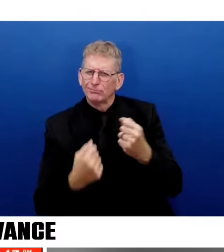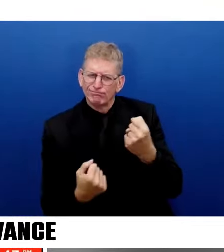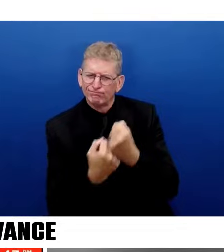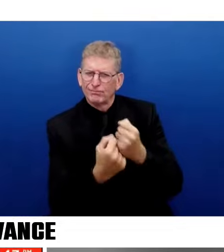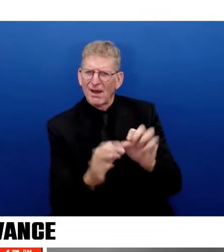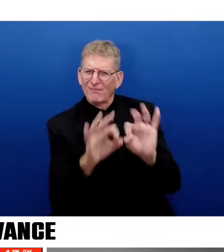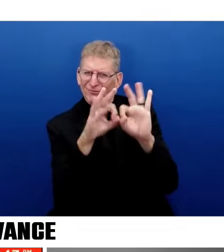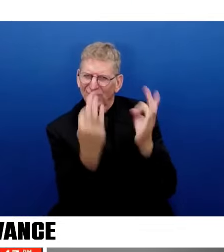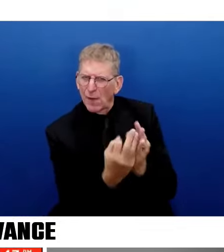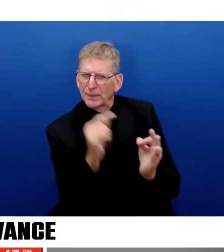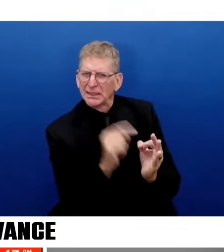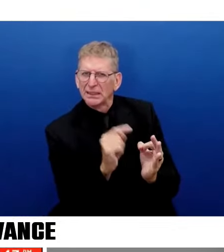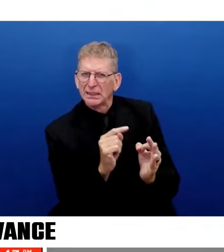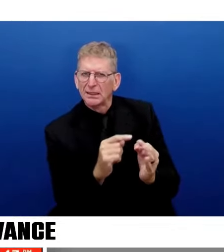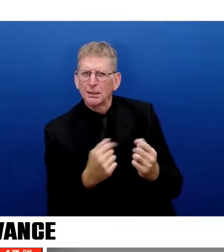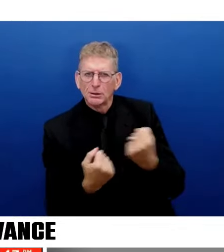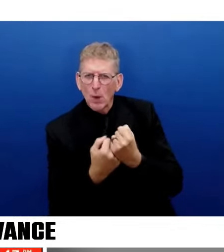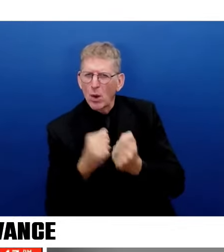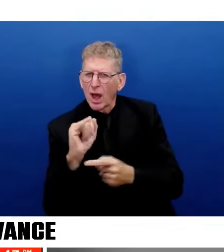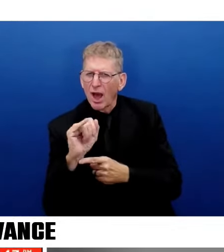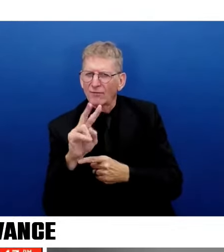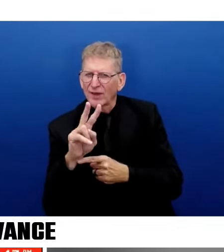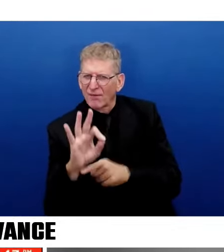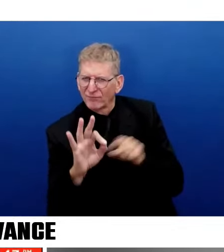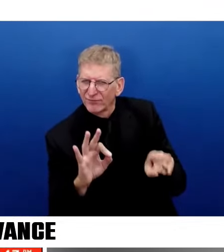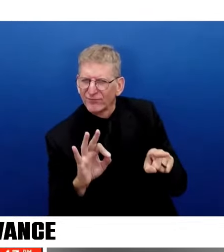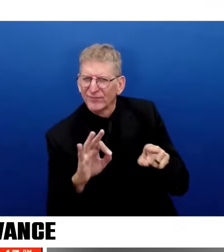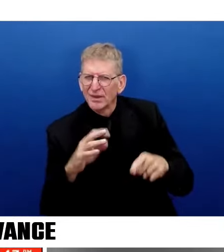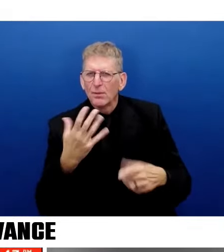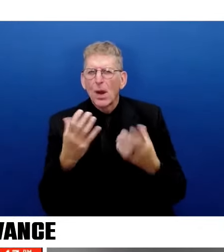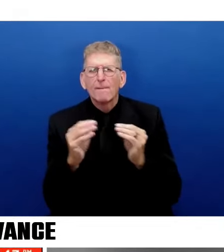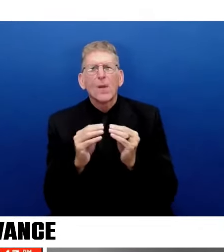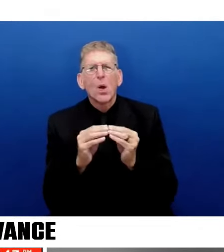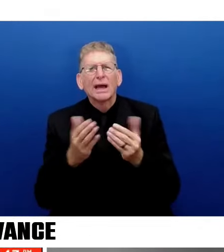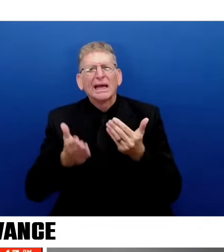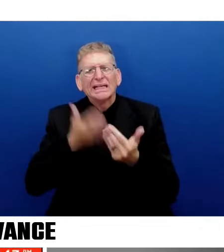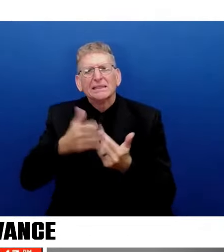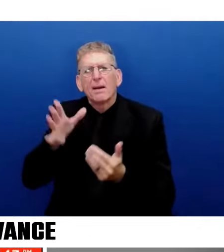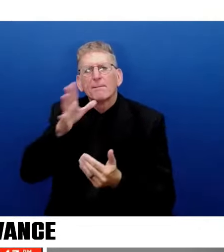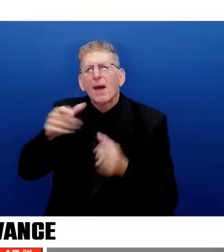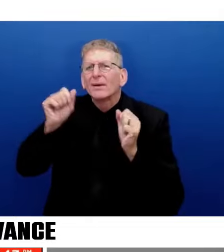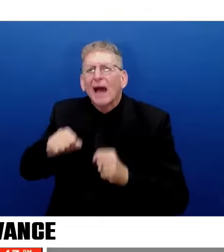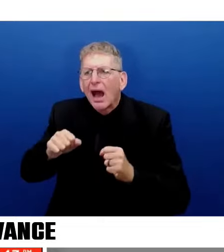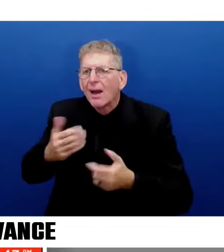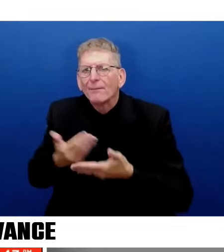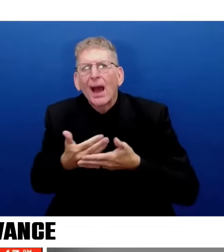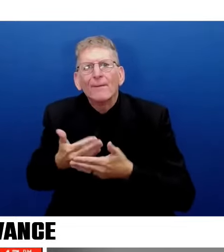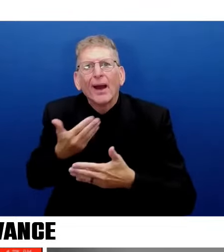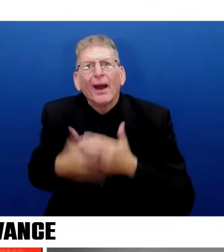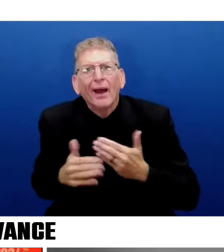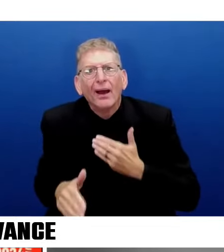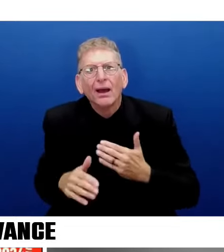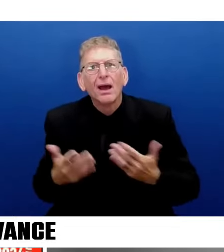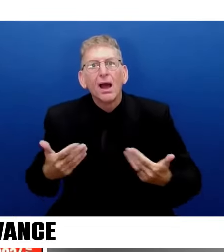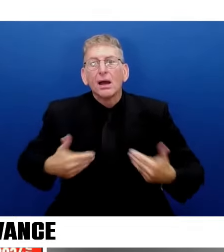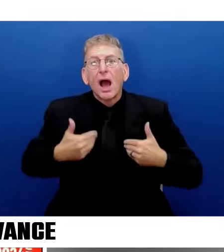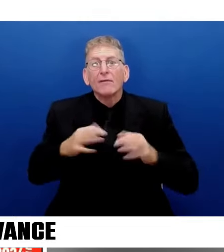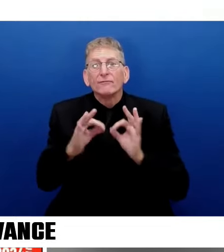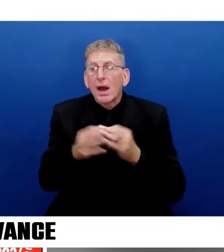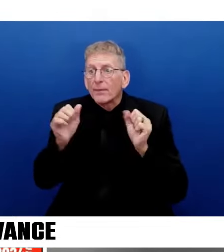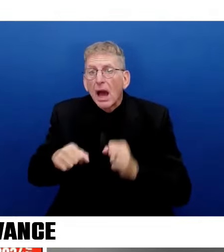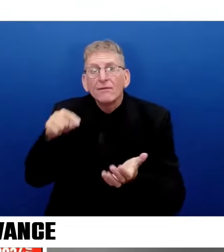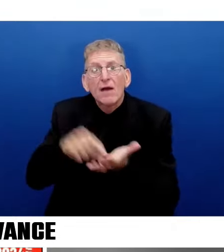make it easier for moms to afford to have babies. I want it to make it easier for young families to afford a home so they can afford a place to raise that